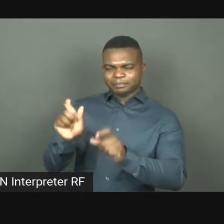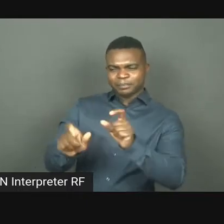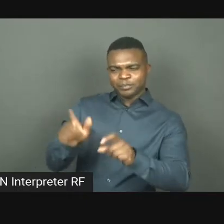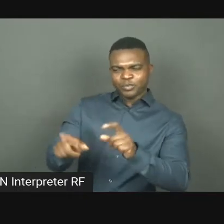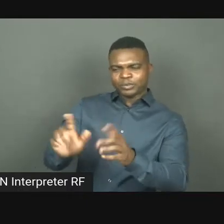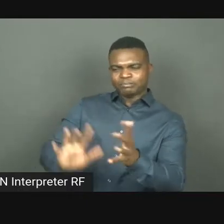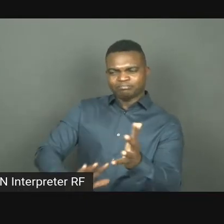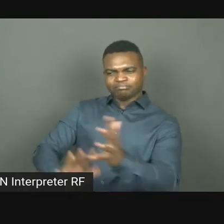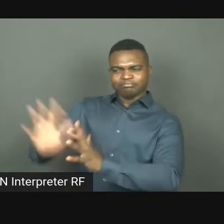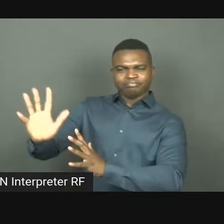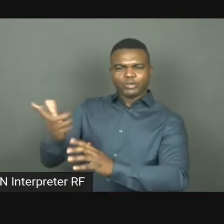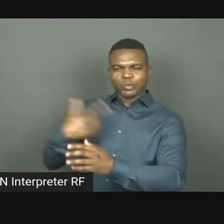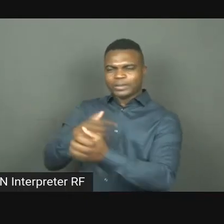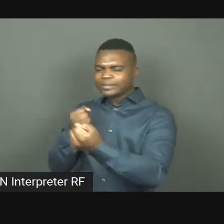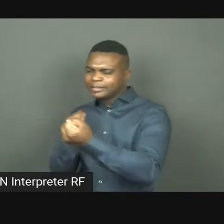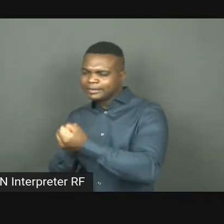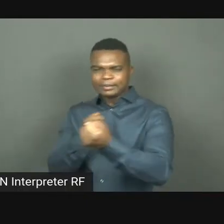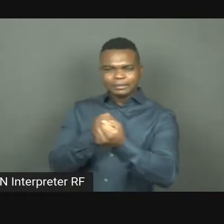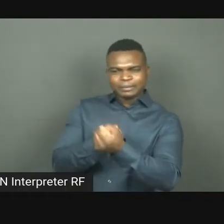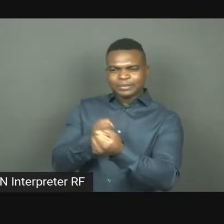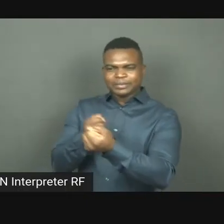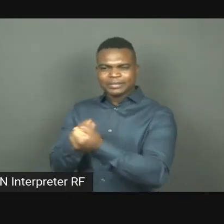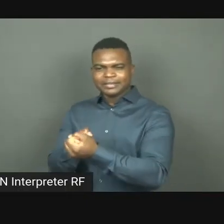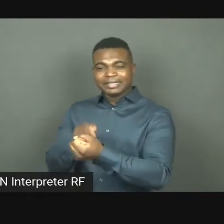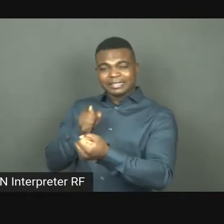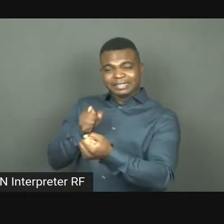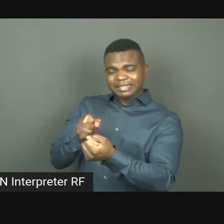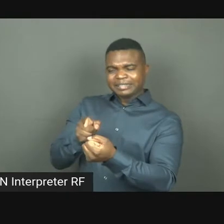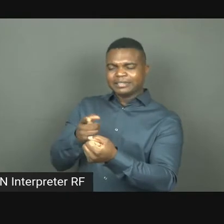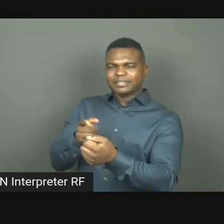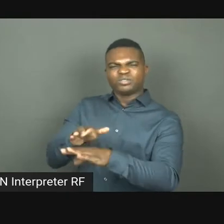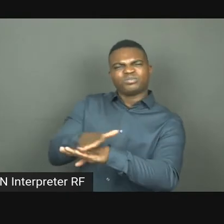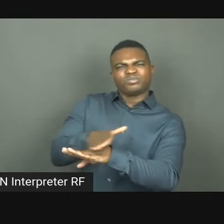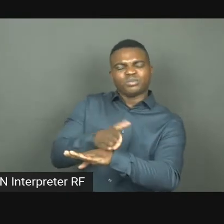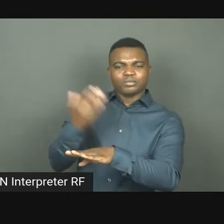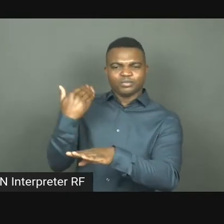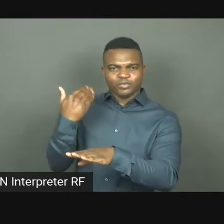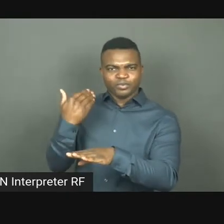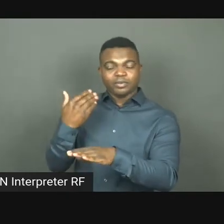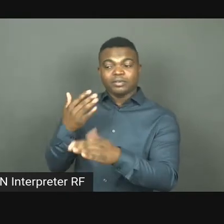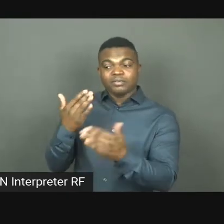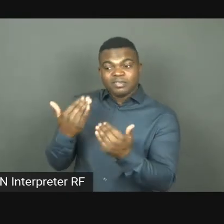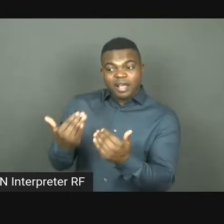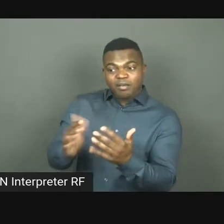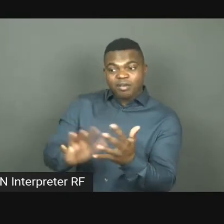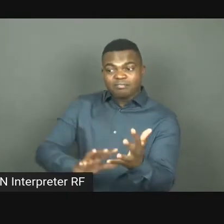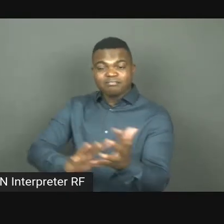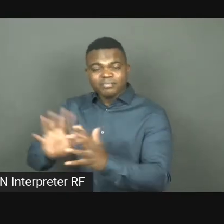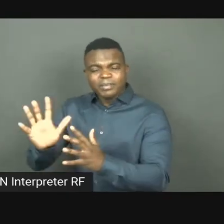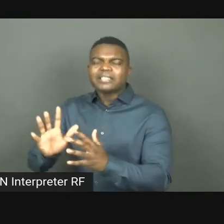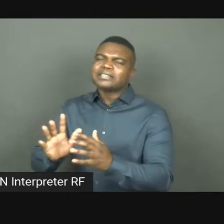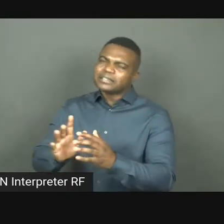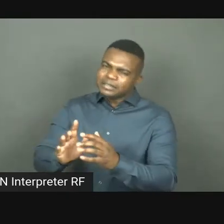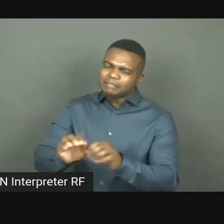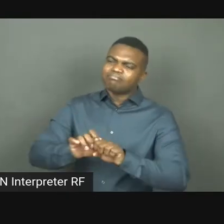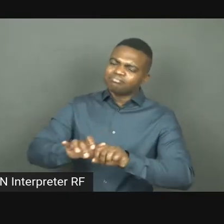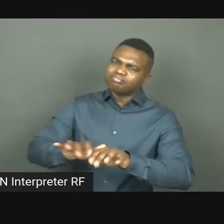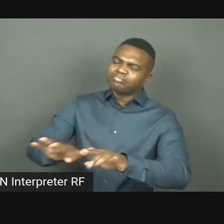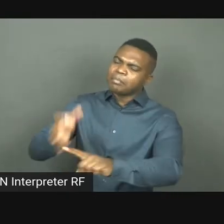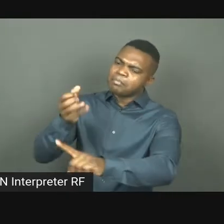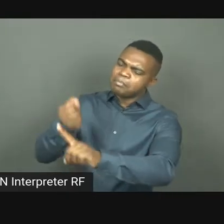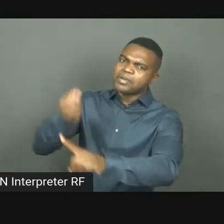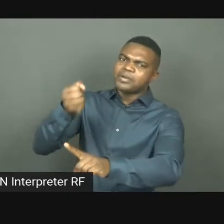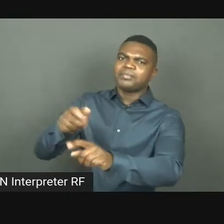system. What does the situation require of us, you and me? What does this mean for you